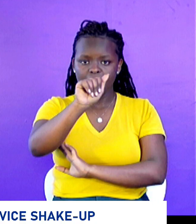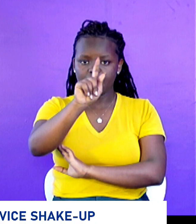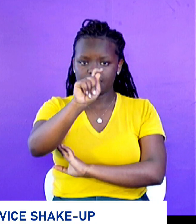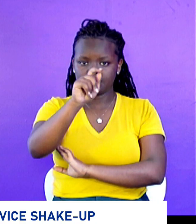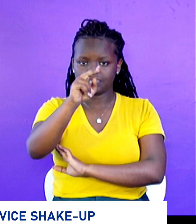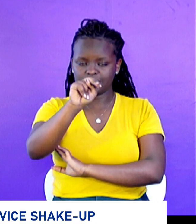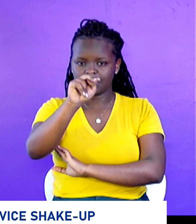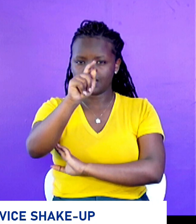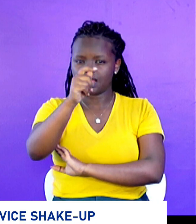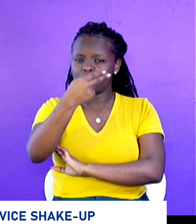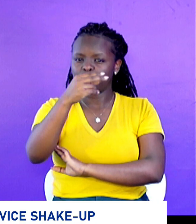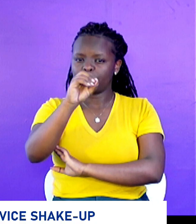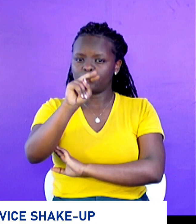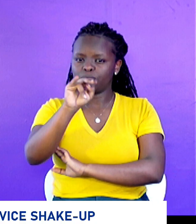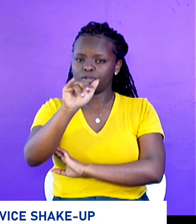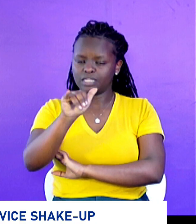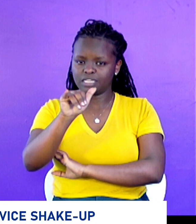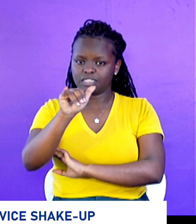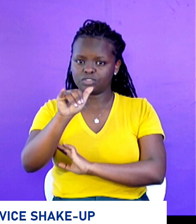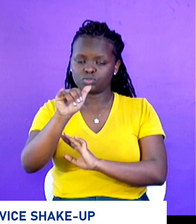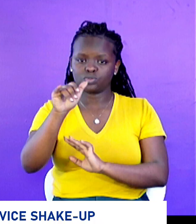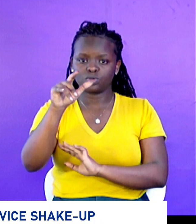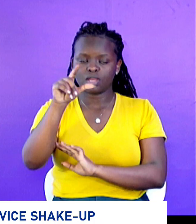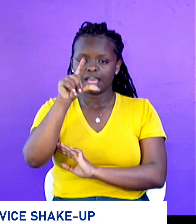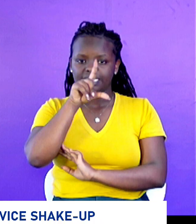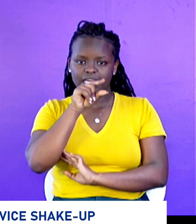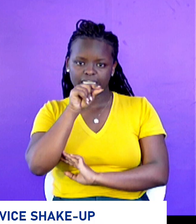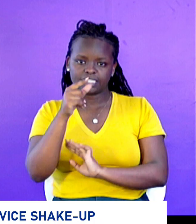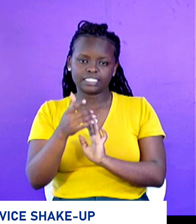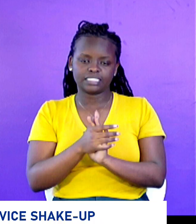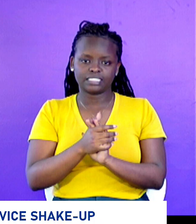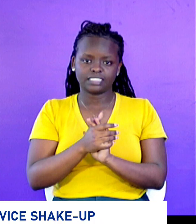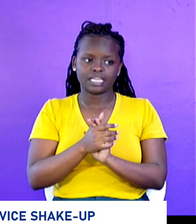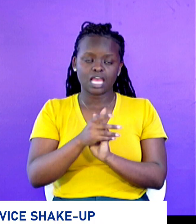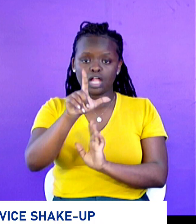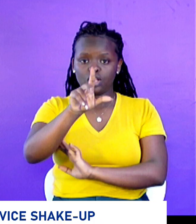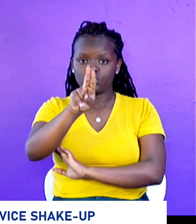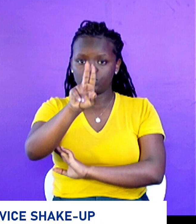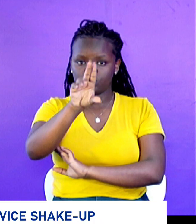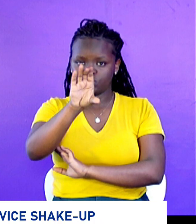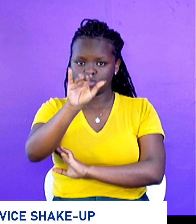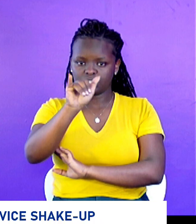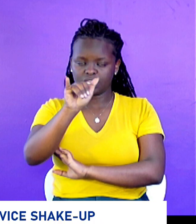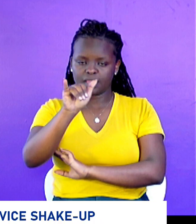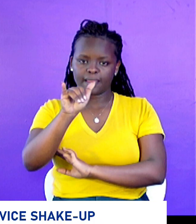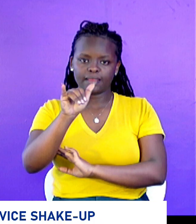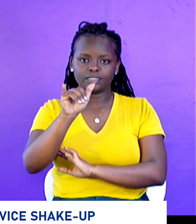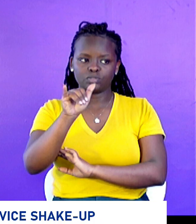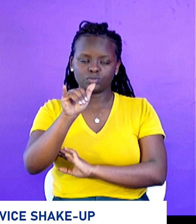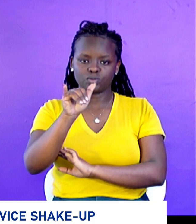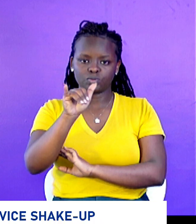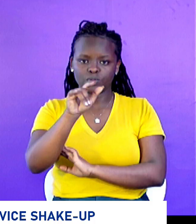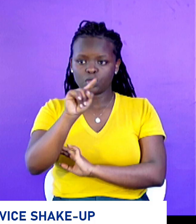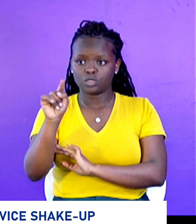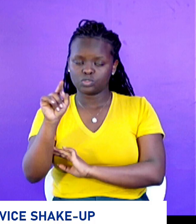Mwaniki Muchiri to Ankara, Turkey, Ambassador Lucy Kiruthu to Bangkok, Thailand,